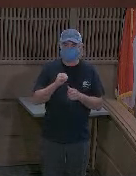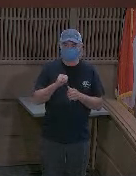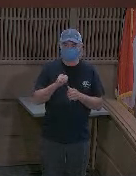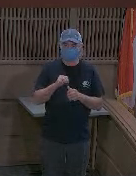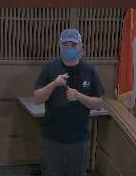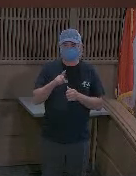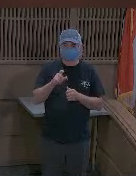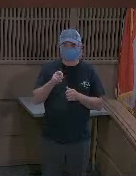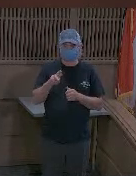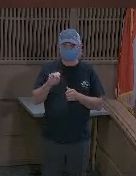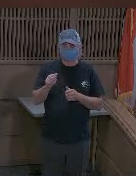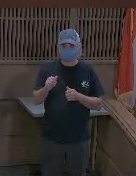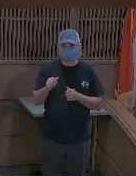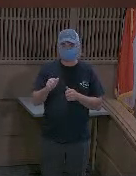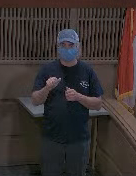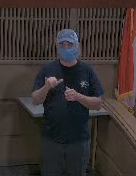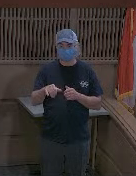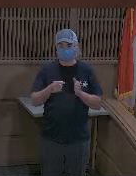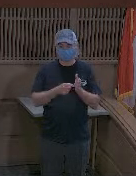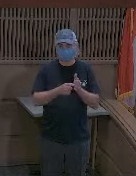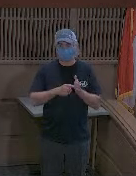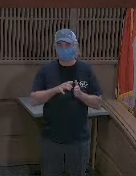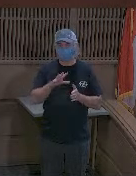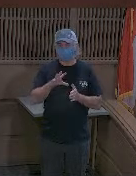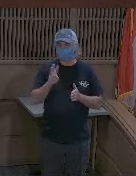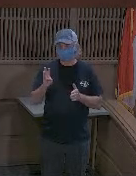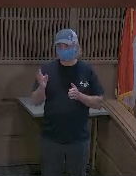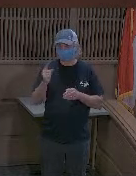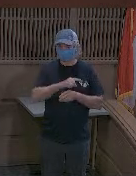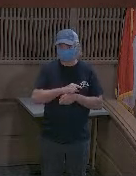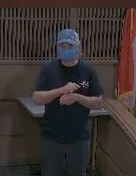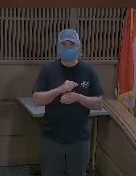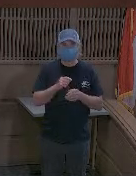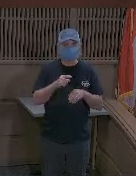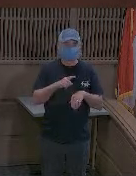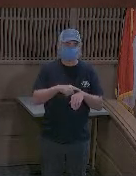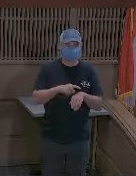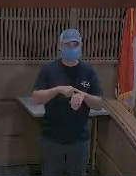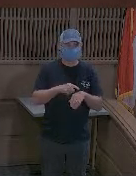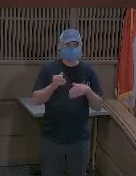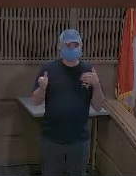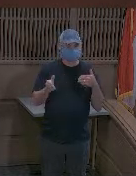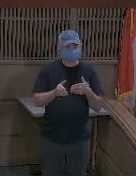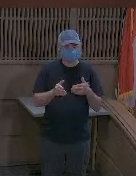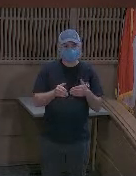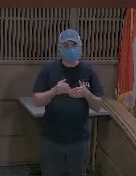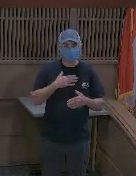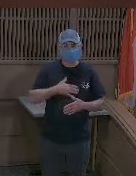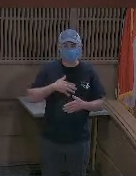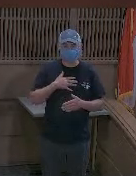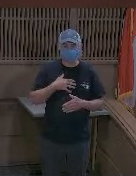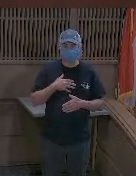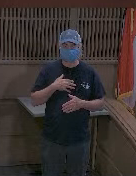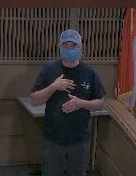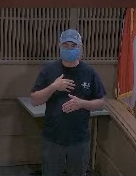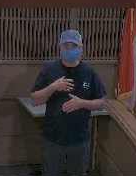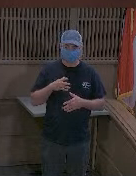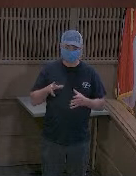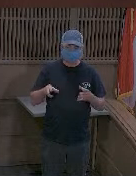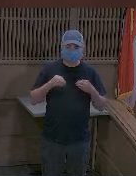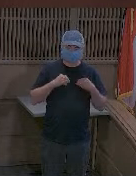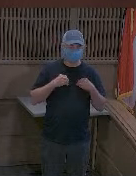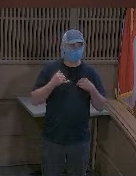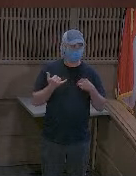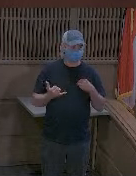believe, 56 days. So time is of the essence. The holidays are here. Please step up now. Please go get